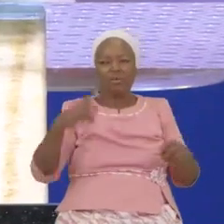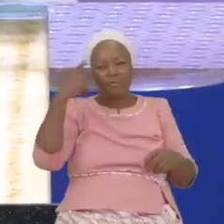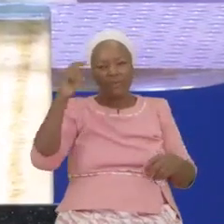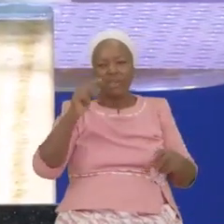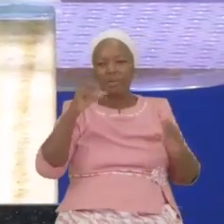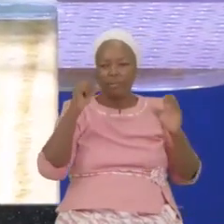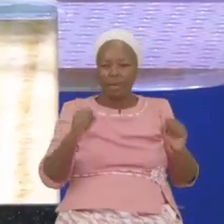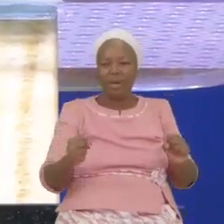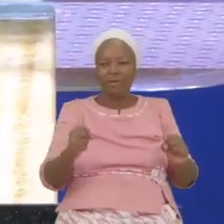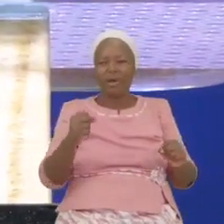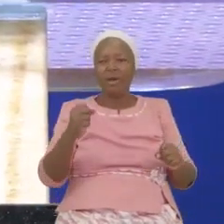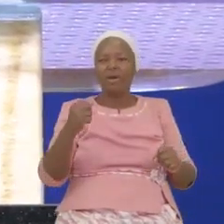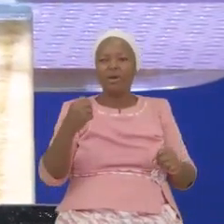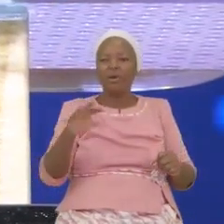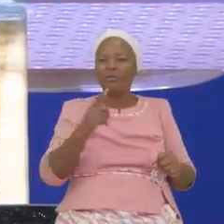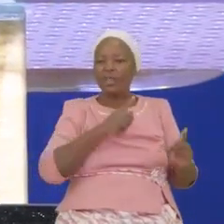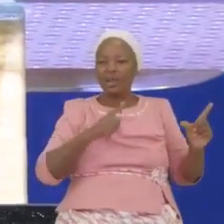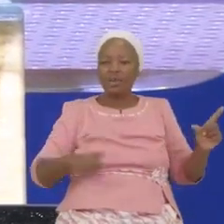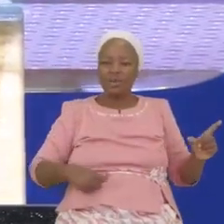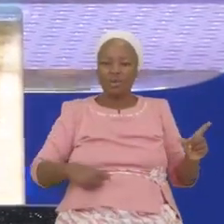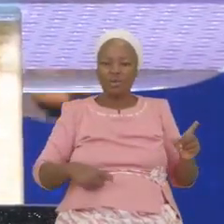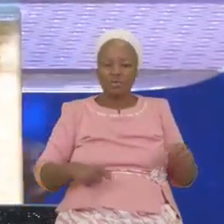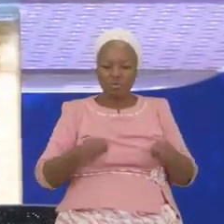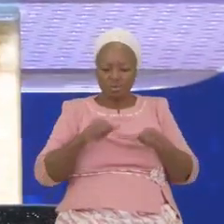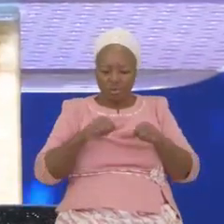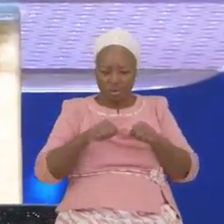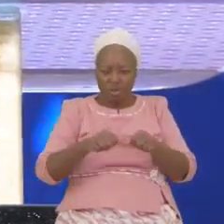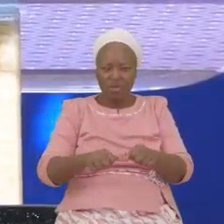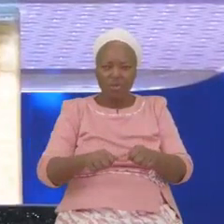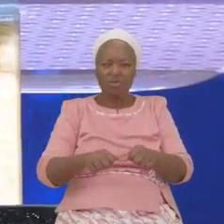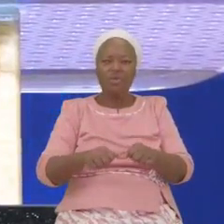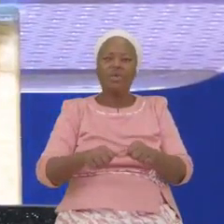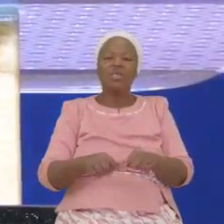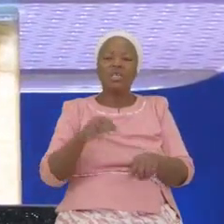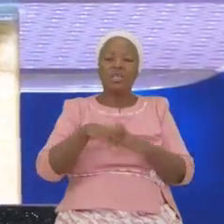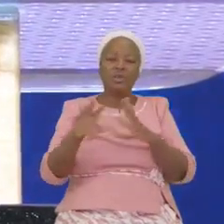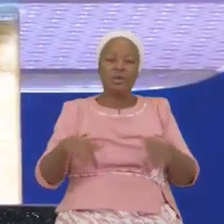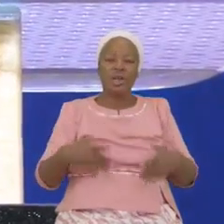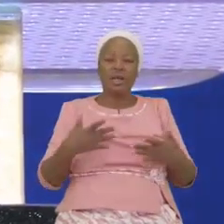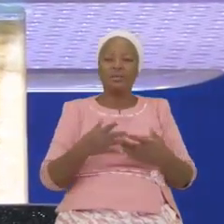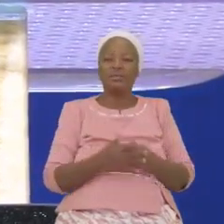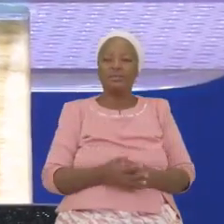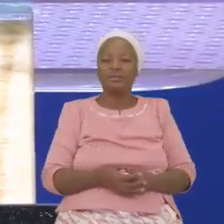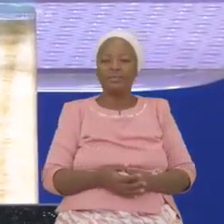power of the Lord rests upon you.